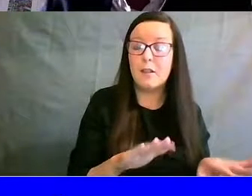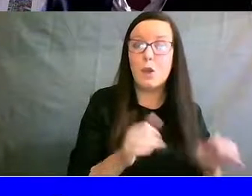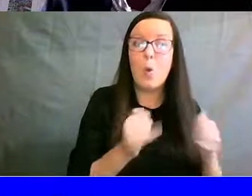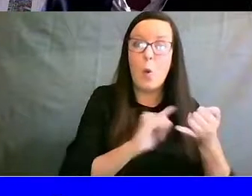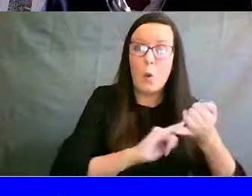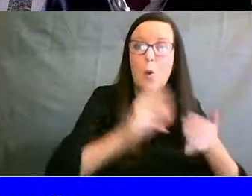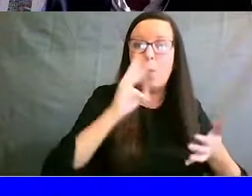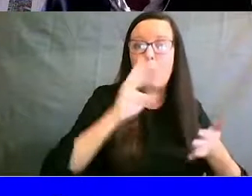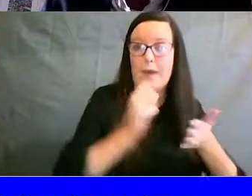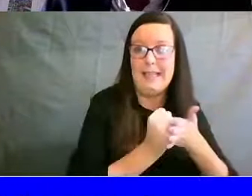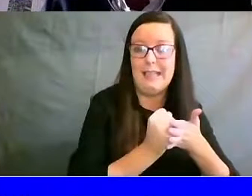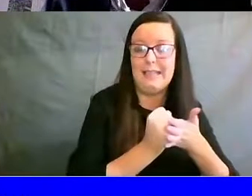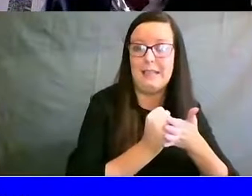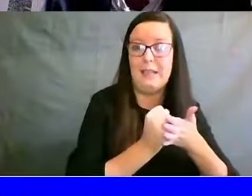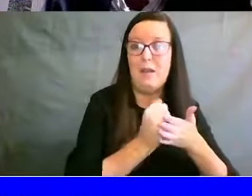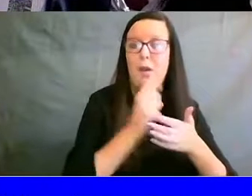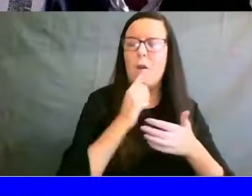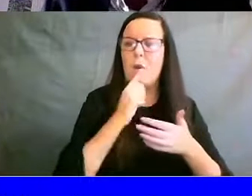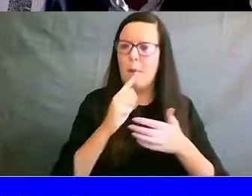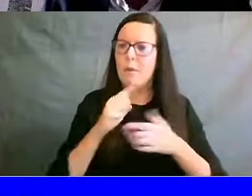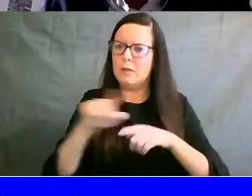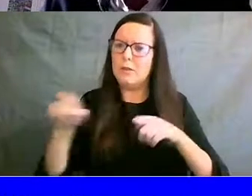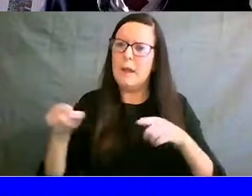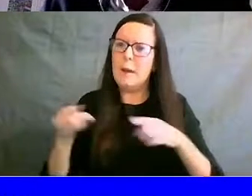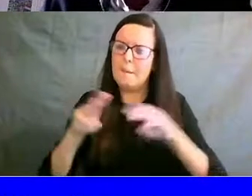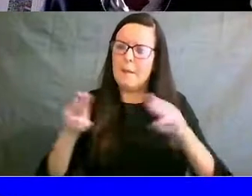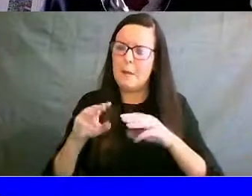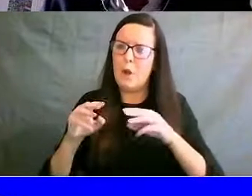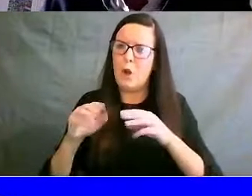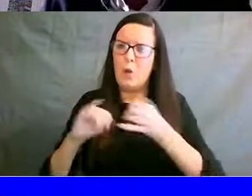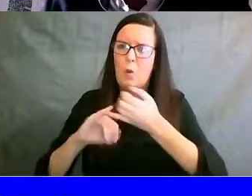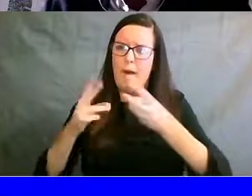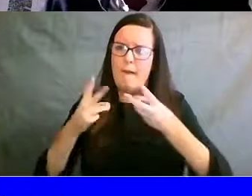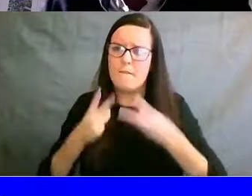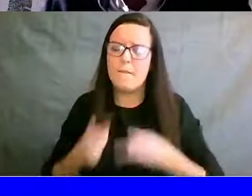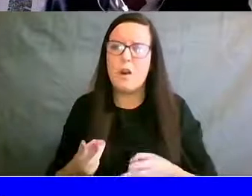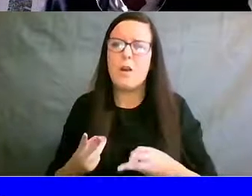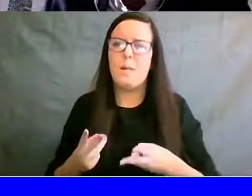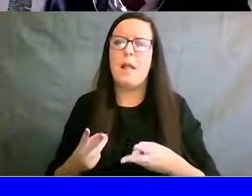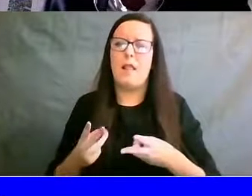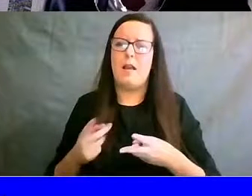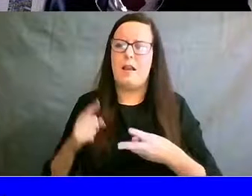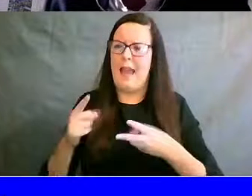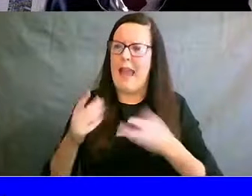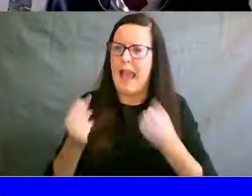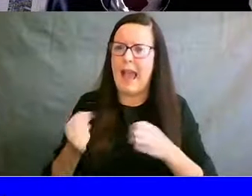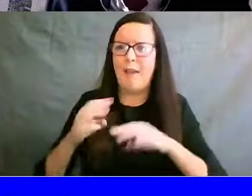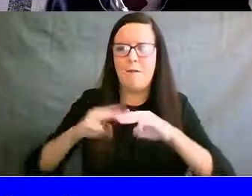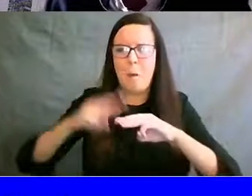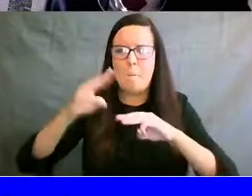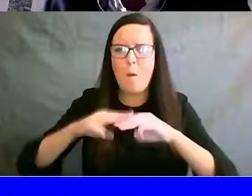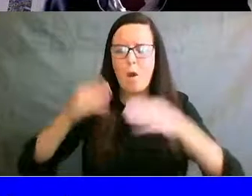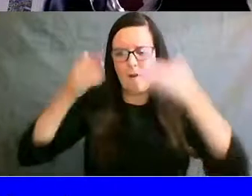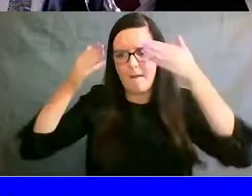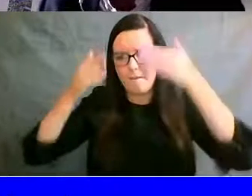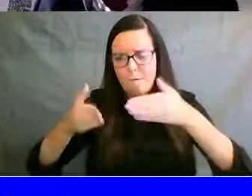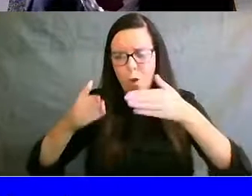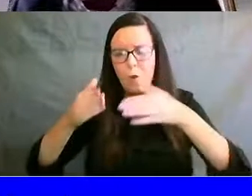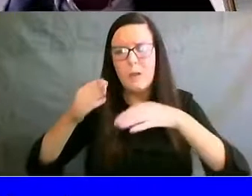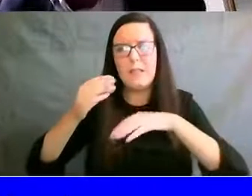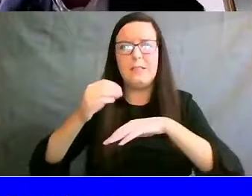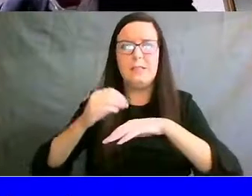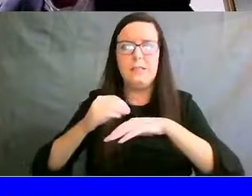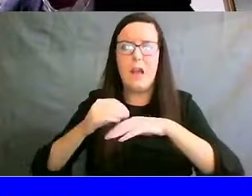recognition of people with disabilities as vulnerable witnesses, it is still the case that there has been considerably more emphasis and indeed research on special